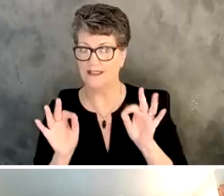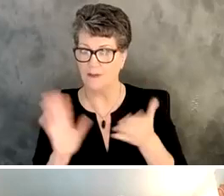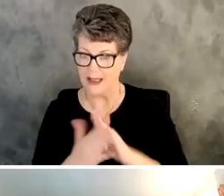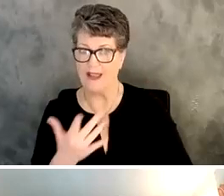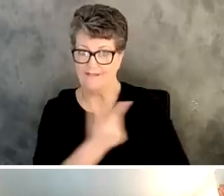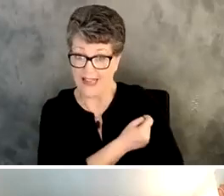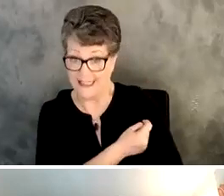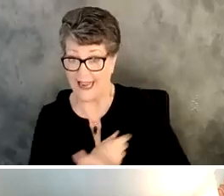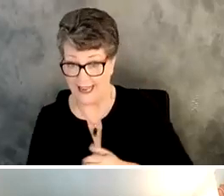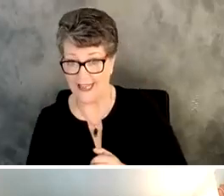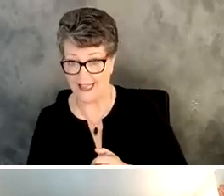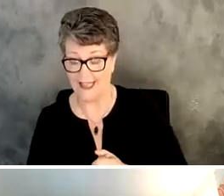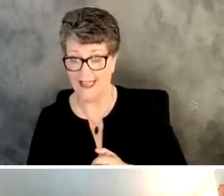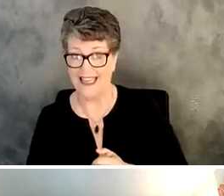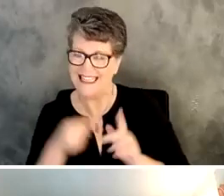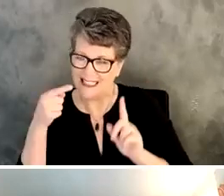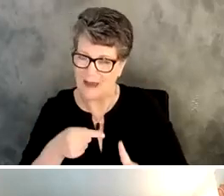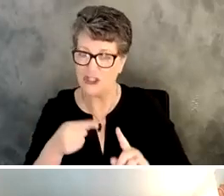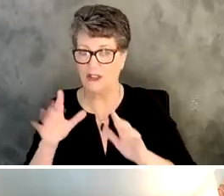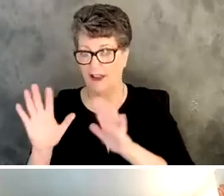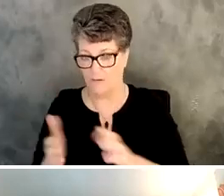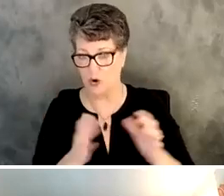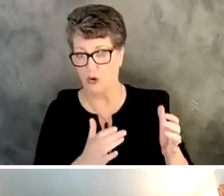vaccinated, and especially for groups